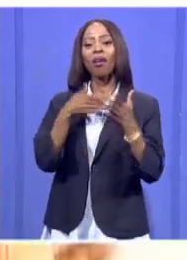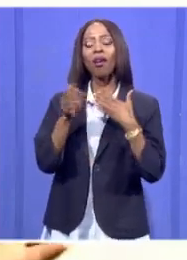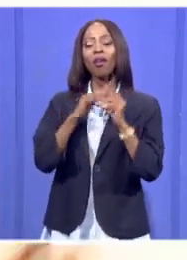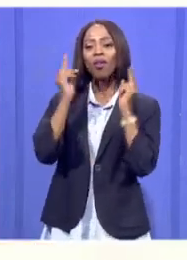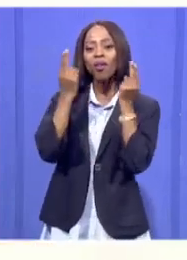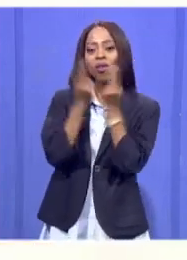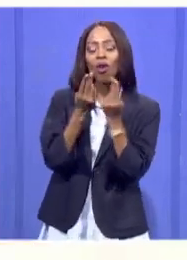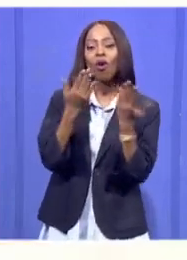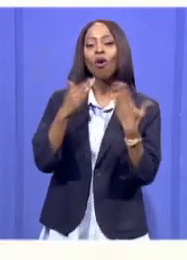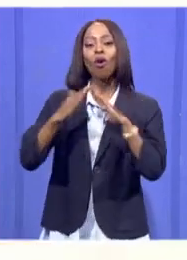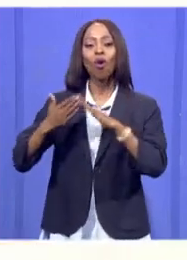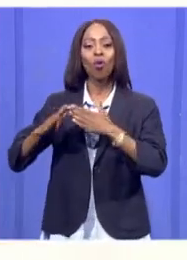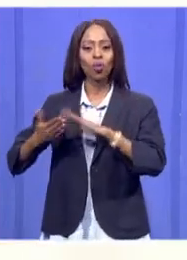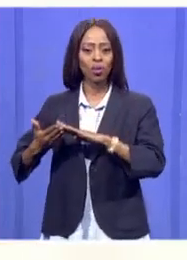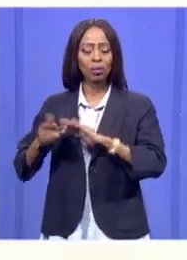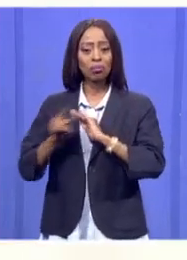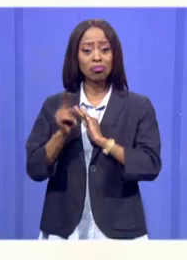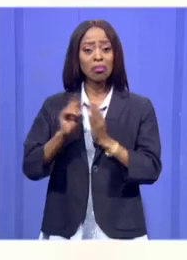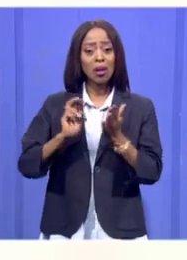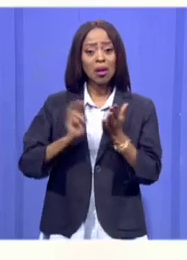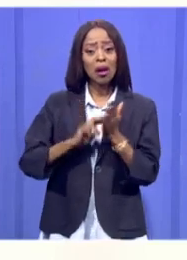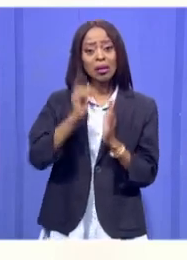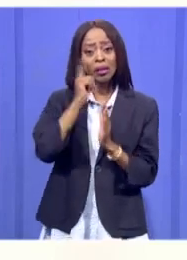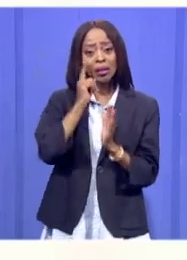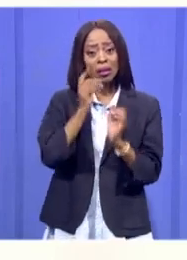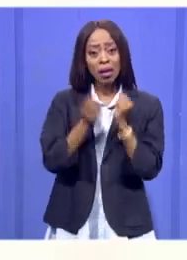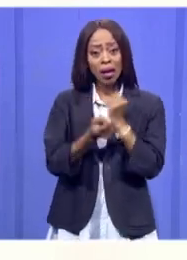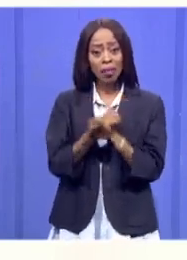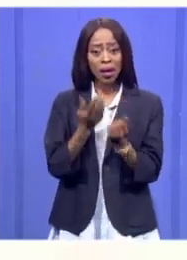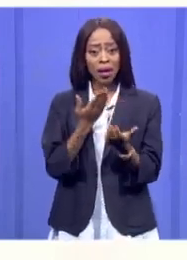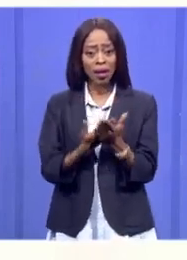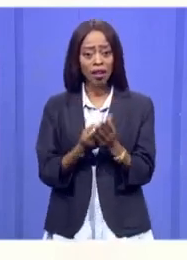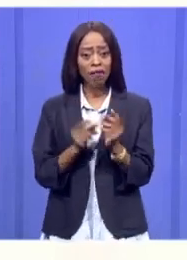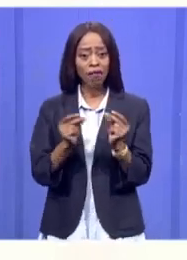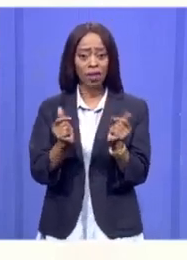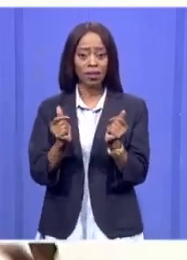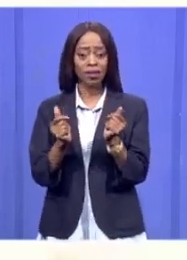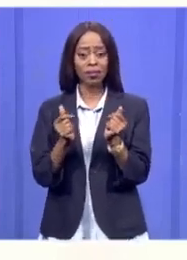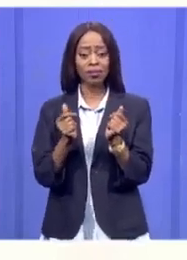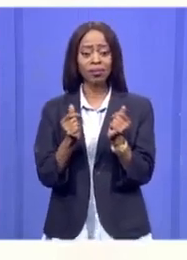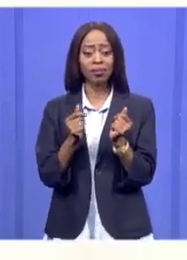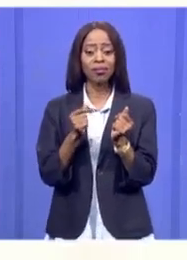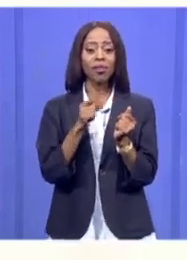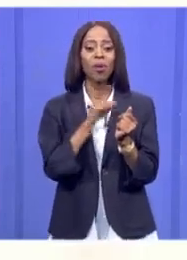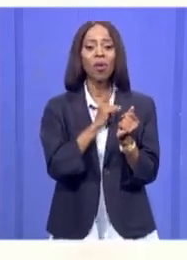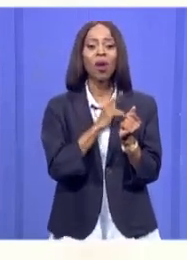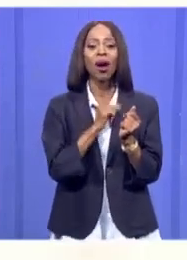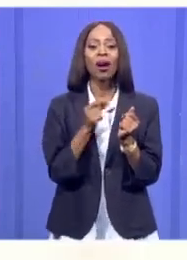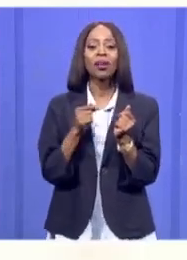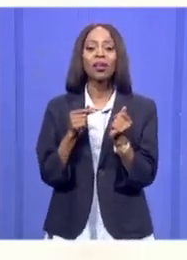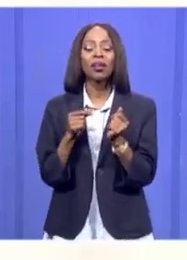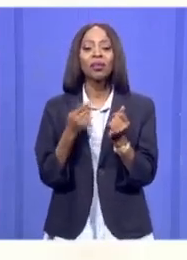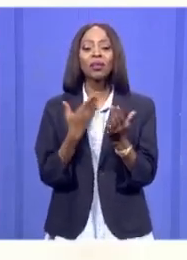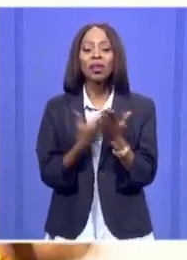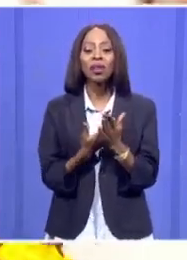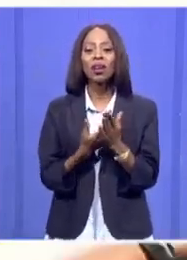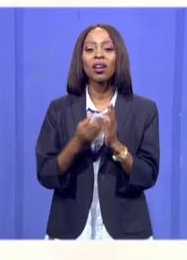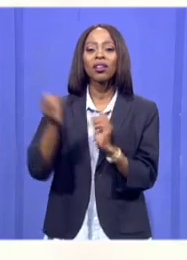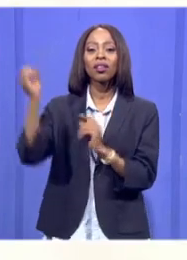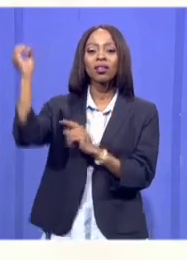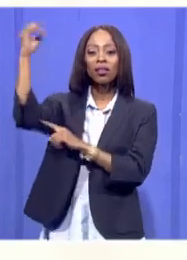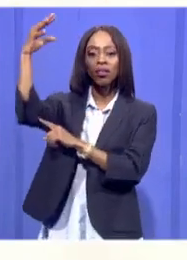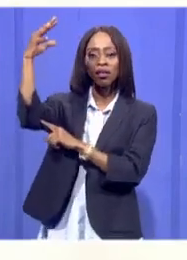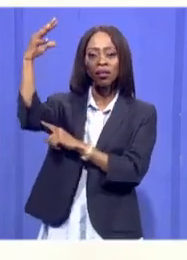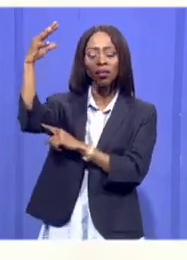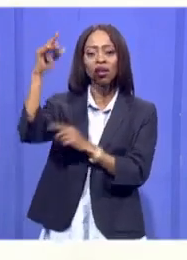other community that needs any tests to be carried out quicker. We simply need to either satellite link or link